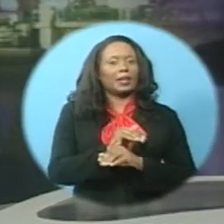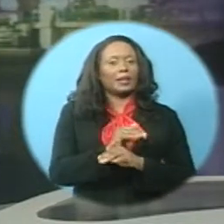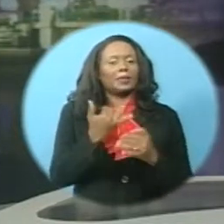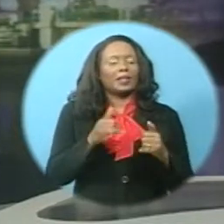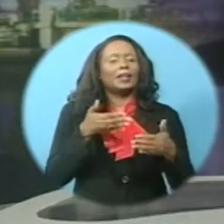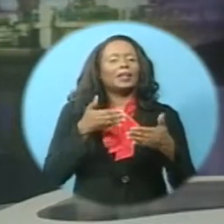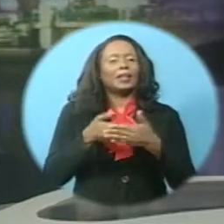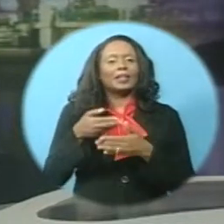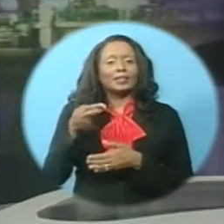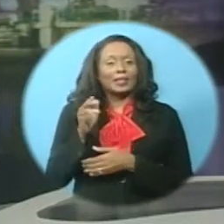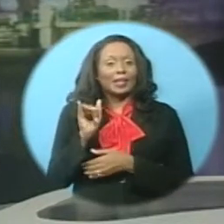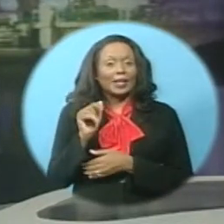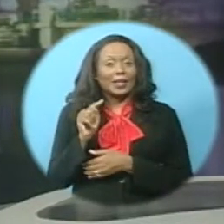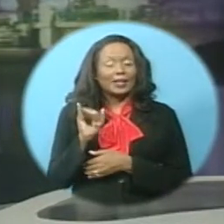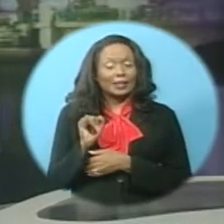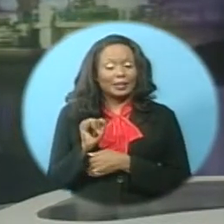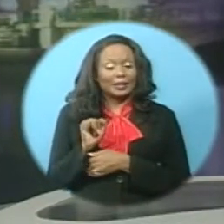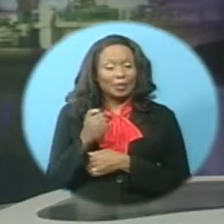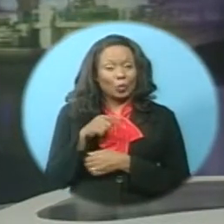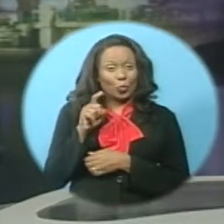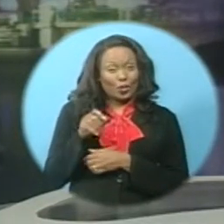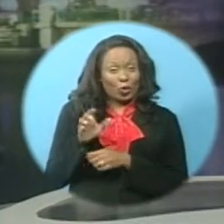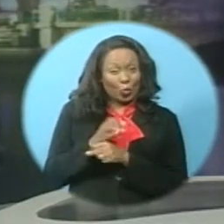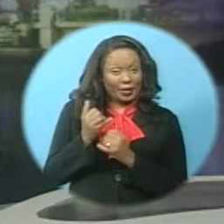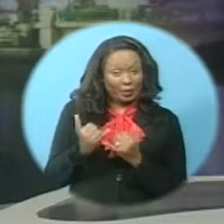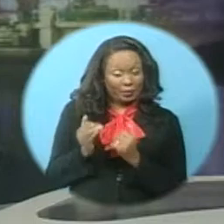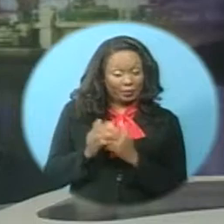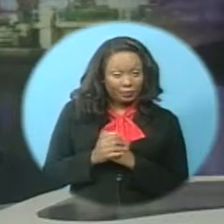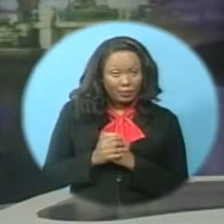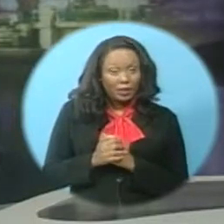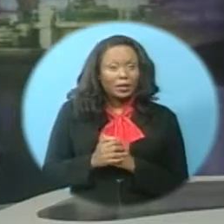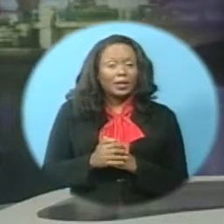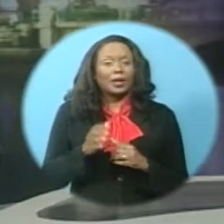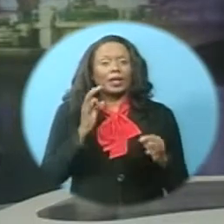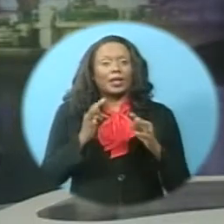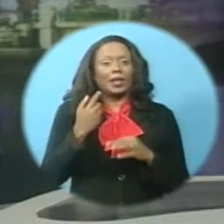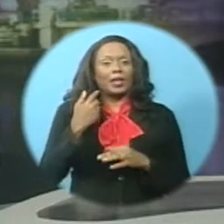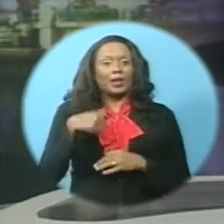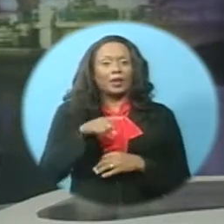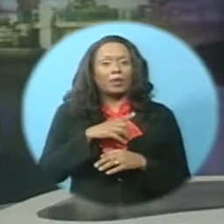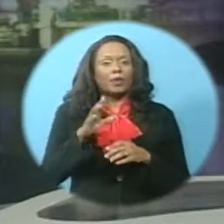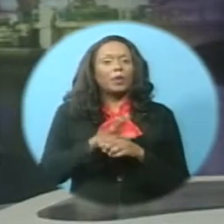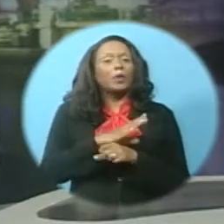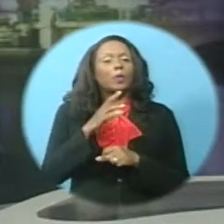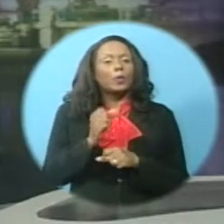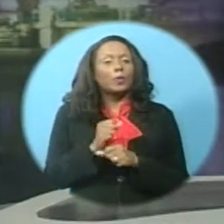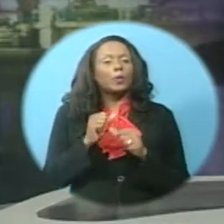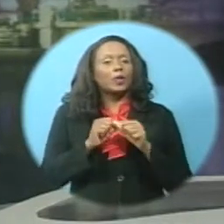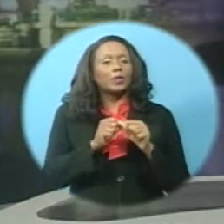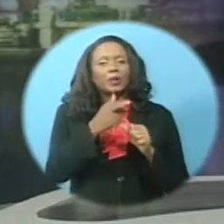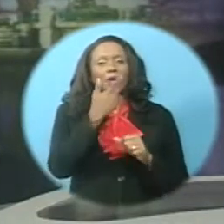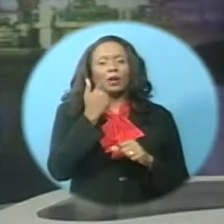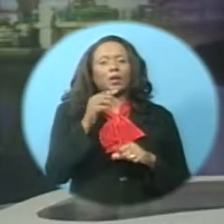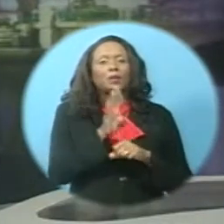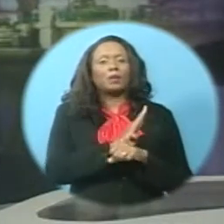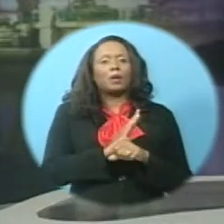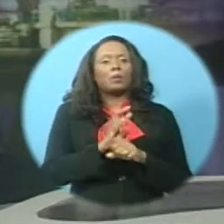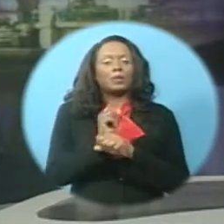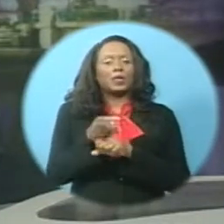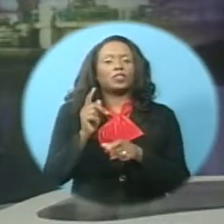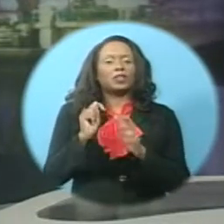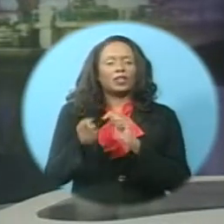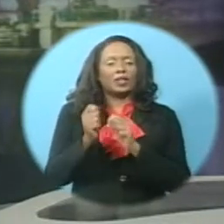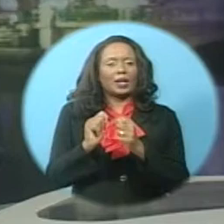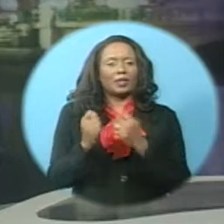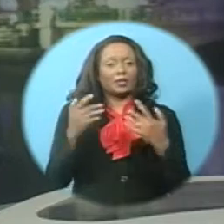Haiti, payback time. The game, 8 p.m. A win will keep them unbeaten after victory in their opening game against